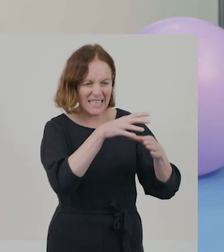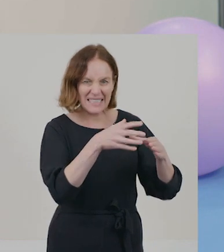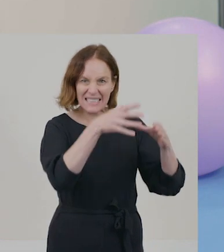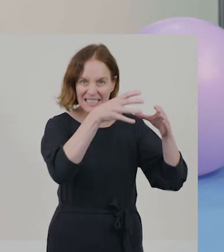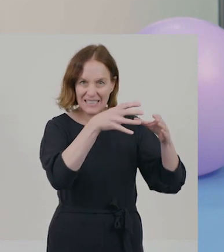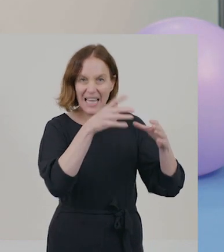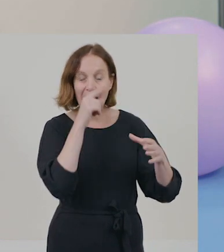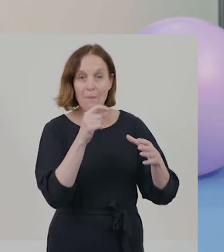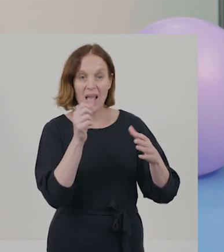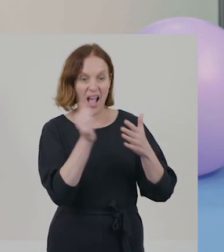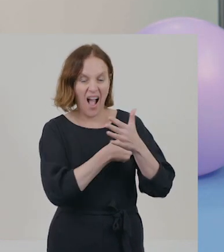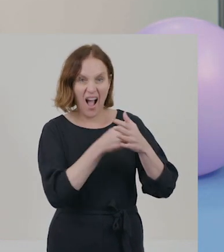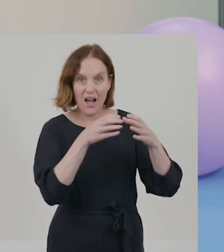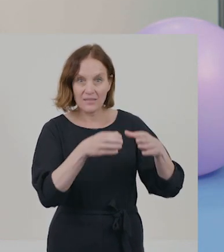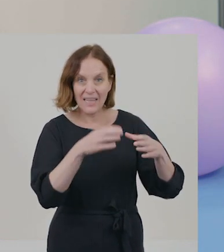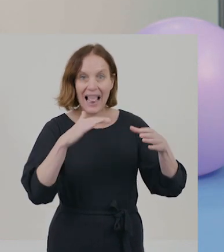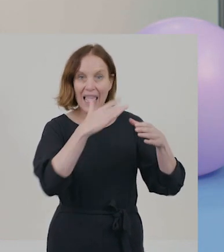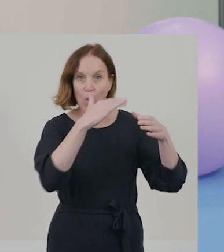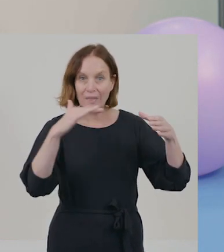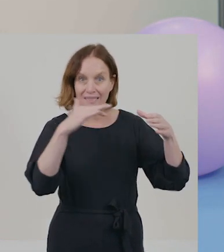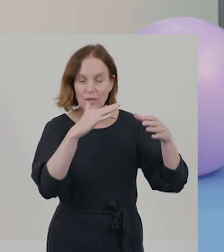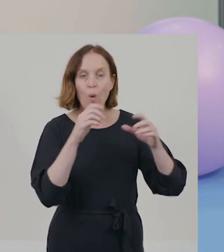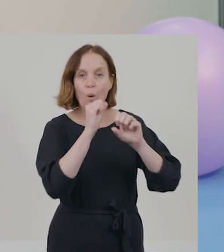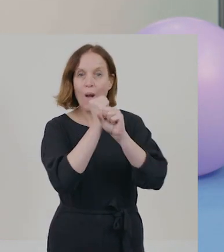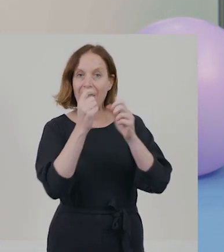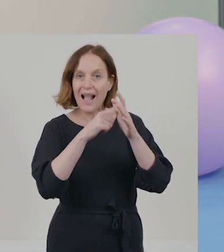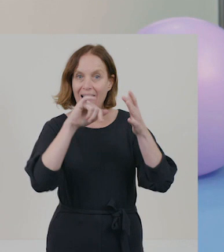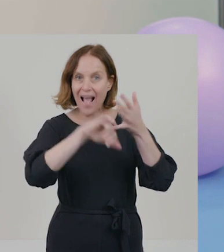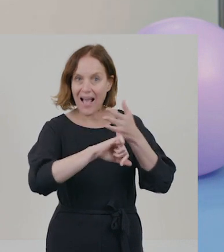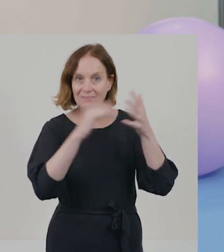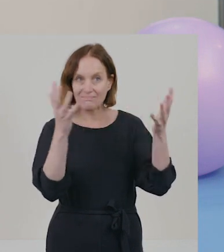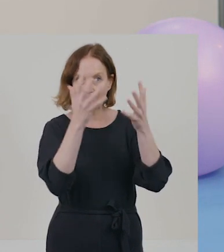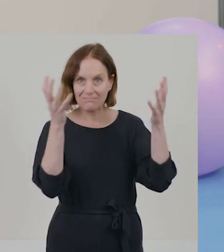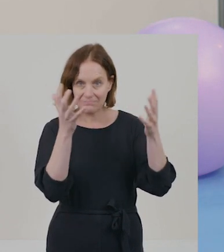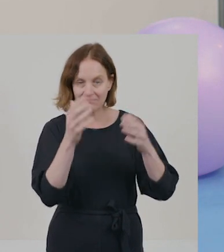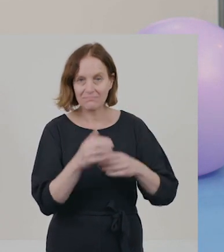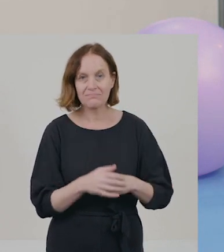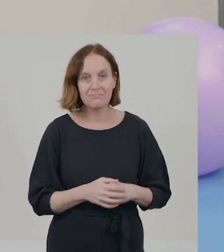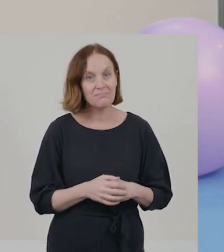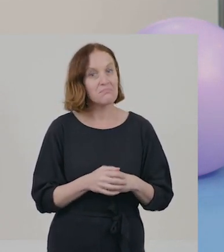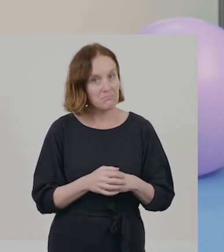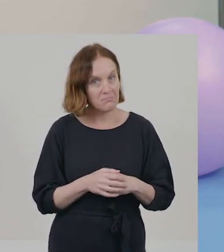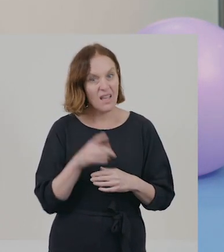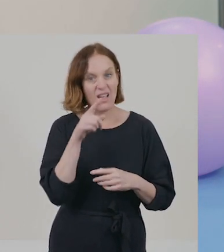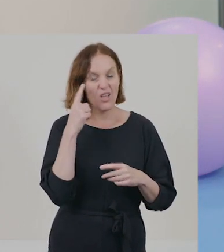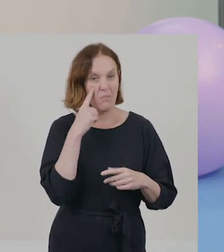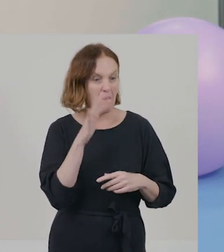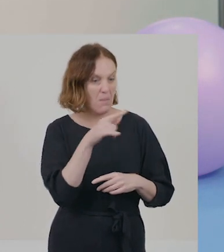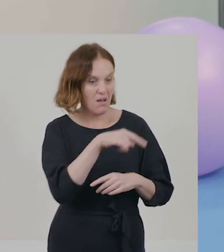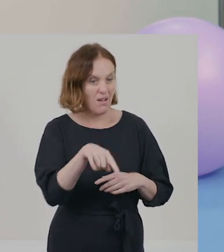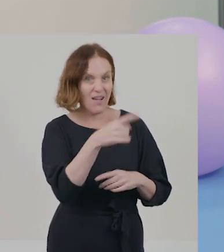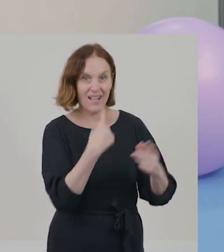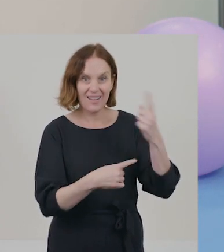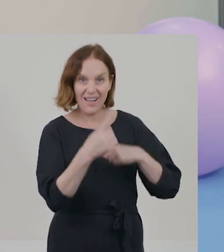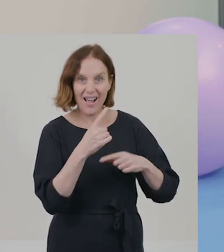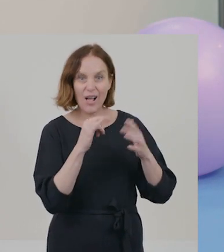can be a solid, liquid or a gas. Now, I bet you can classify each of these as solids, liquids or